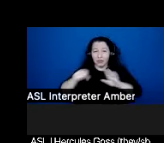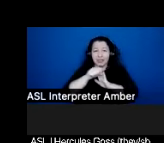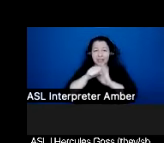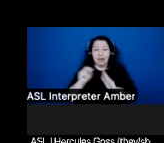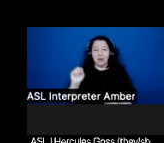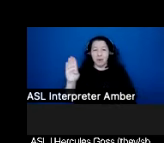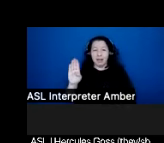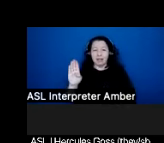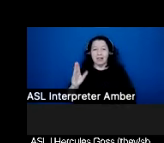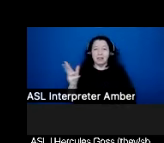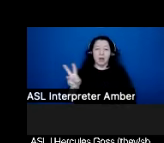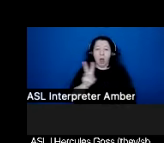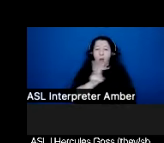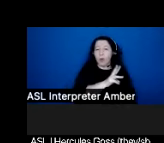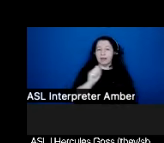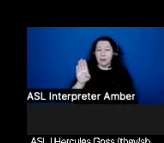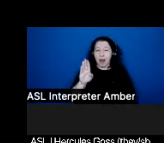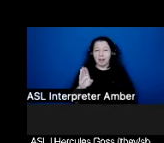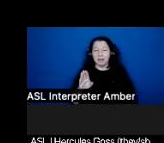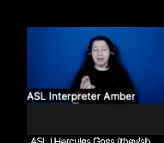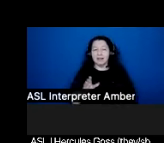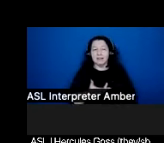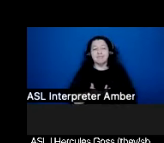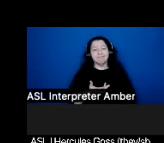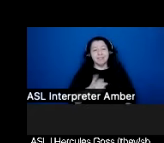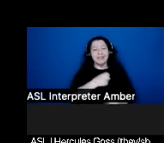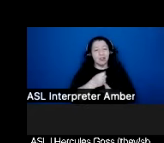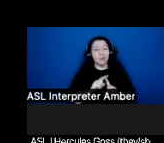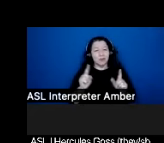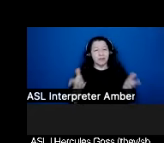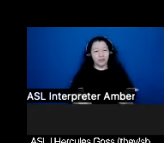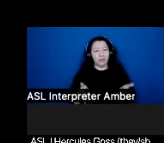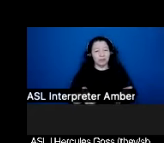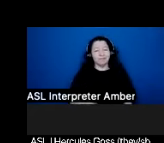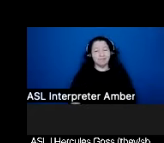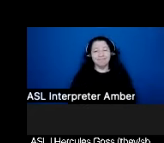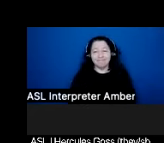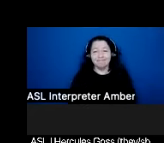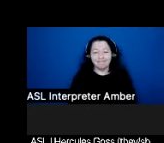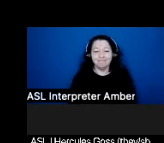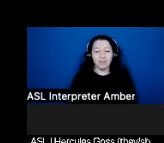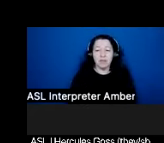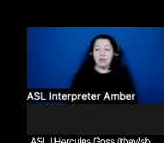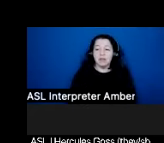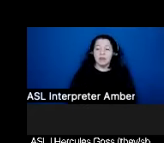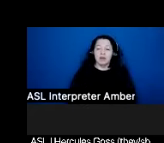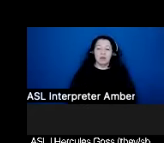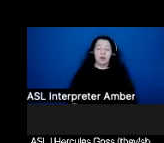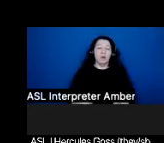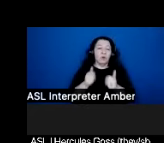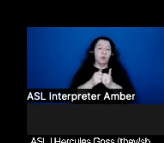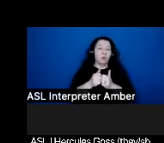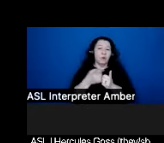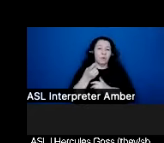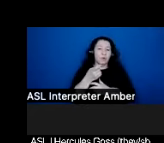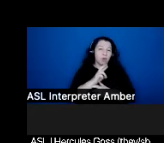way out west in Nebraska. So things are a little different out here. But like with